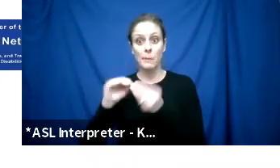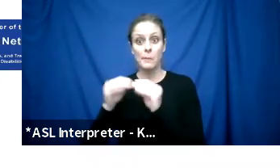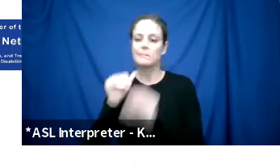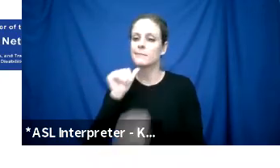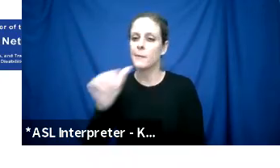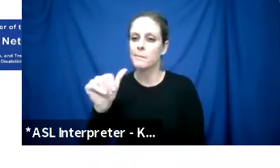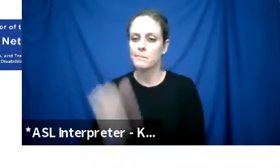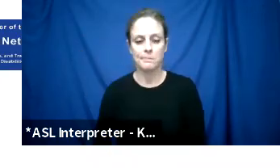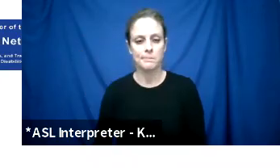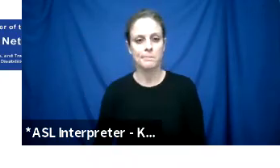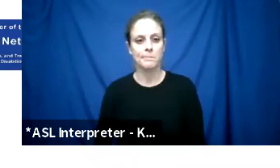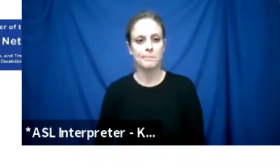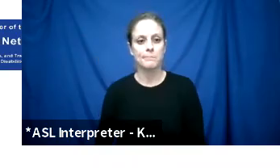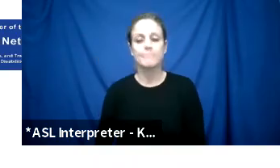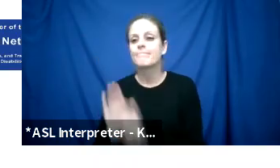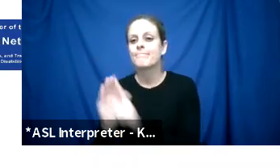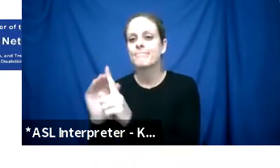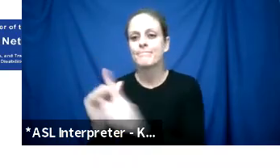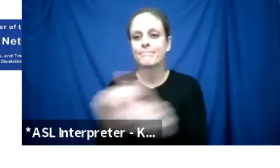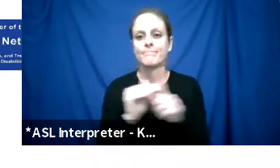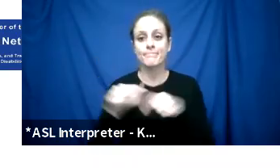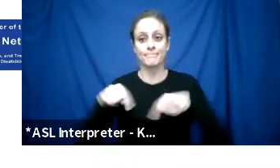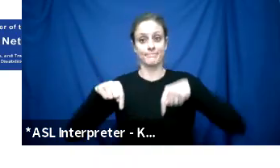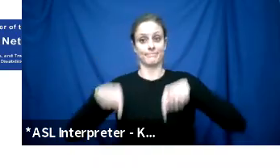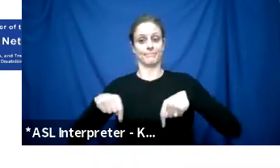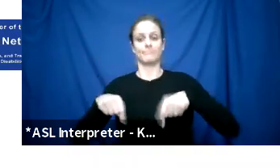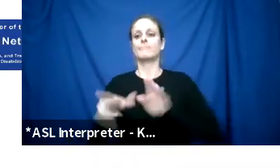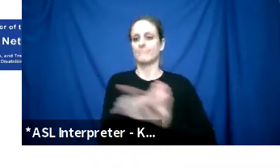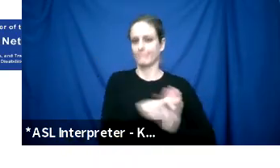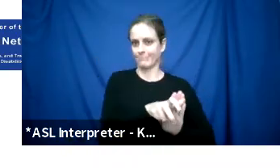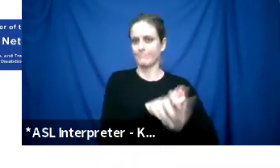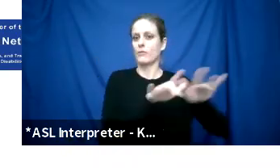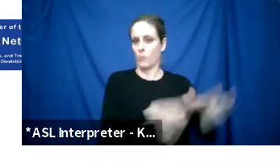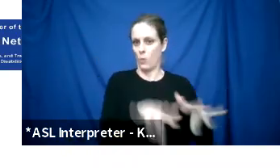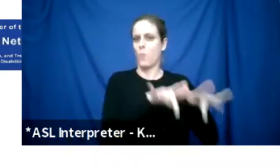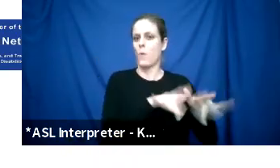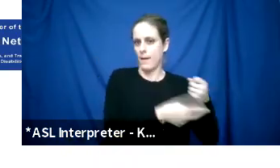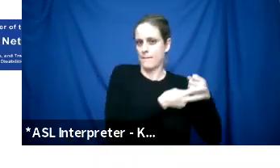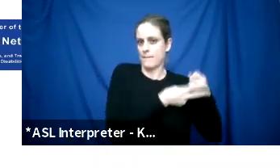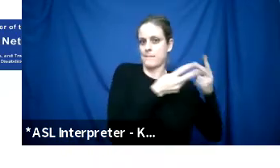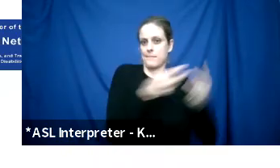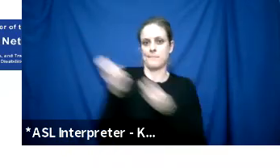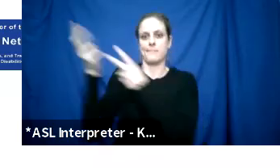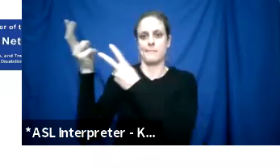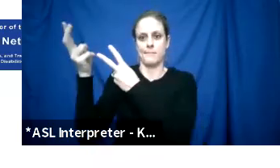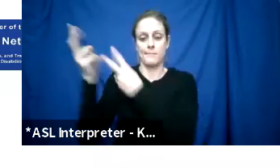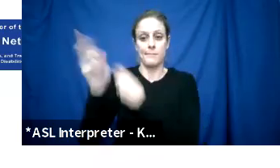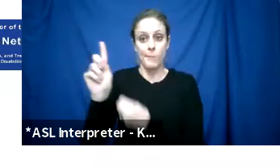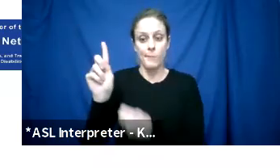Also, I want to remind everyone that the webinar is being recorded and will be available in the